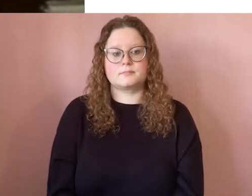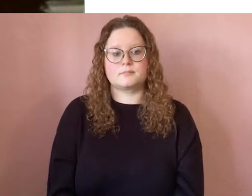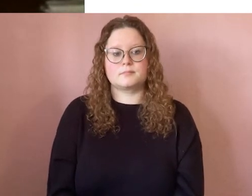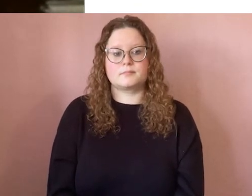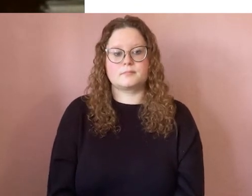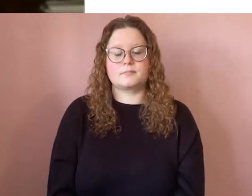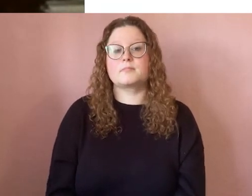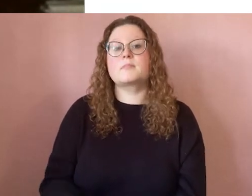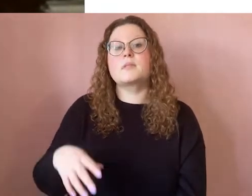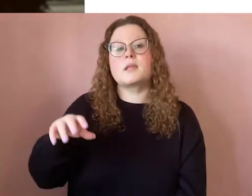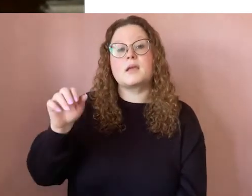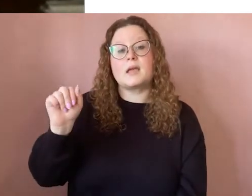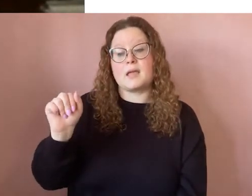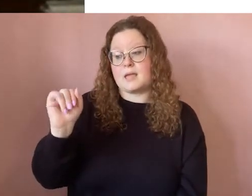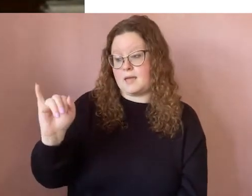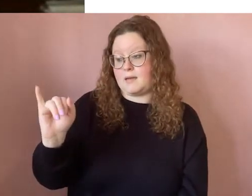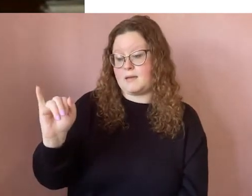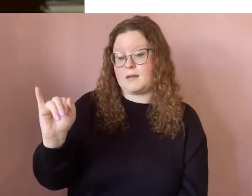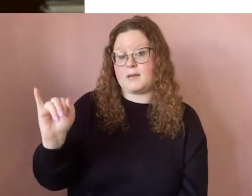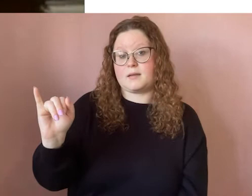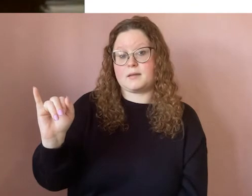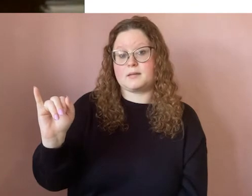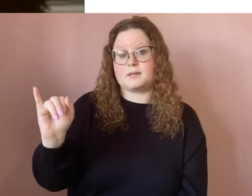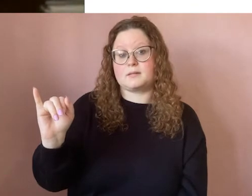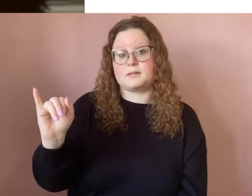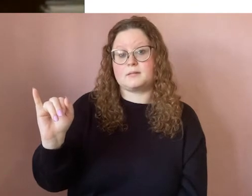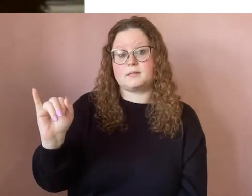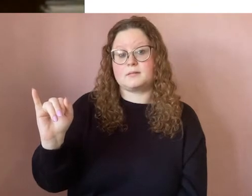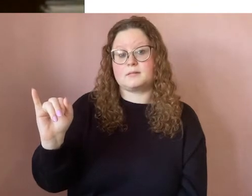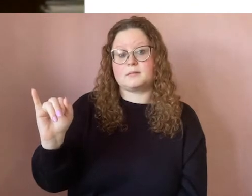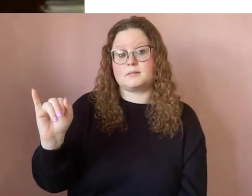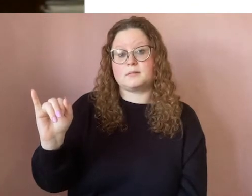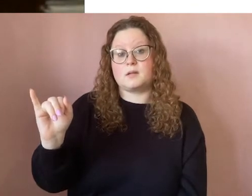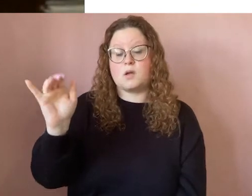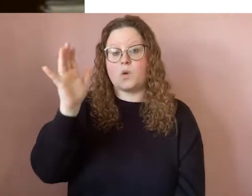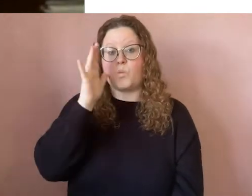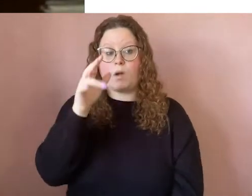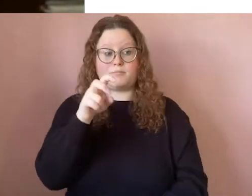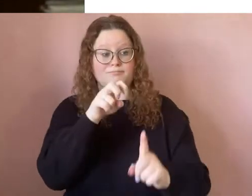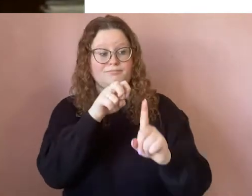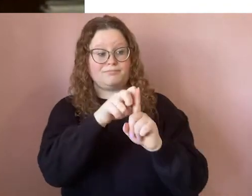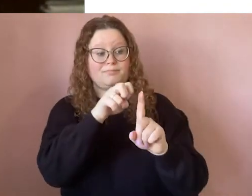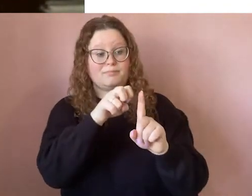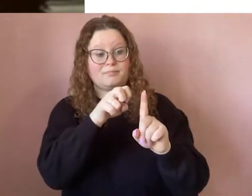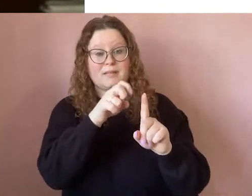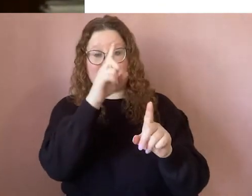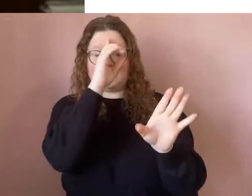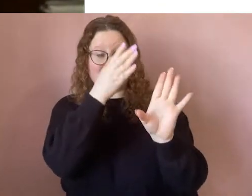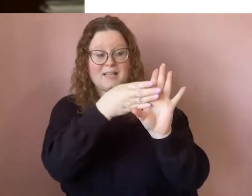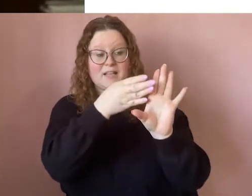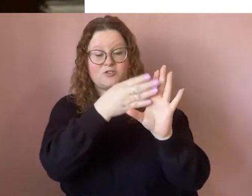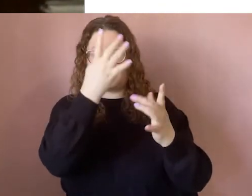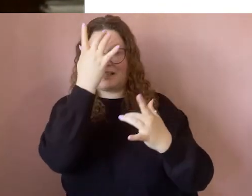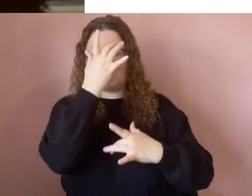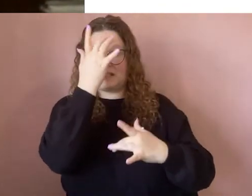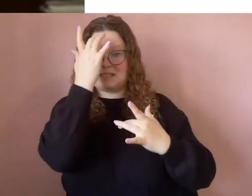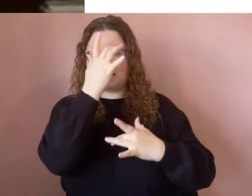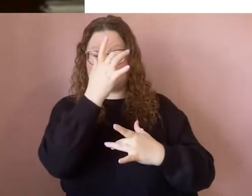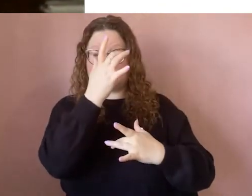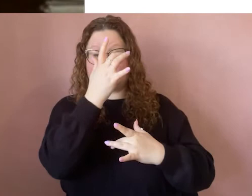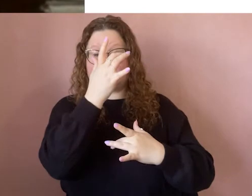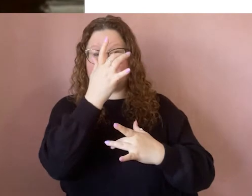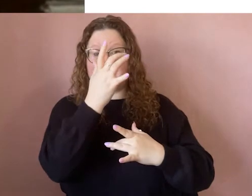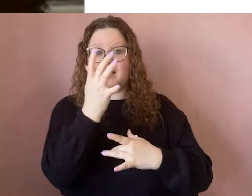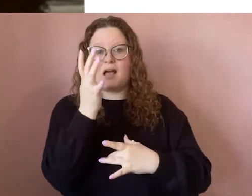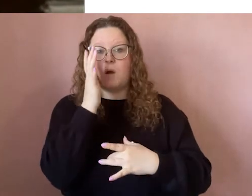It will facilitate the testing of models of psychiatric illness and help us understand where and why